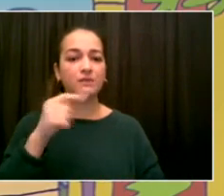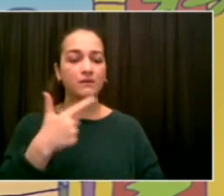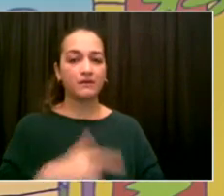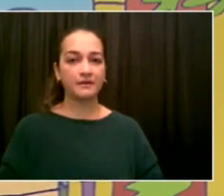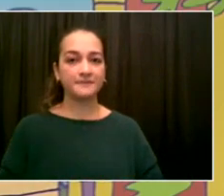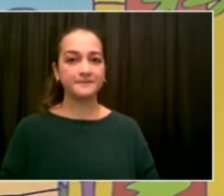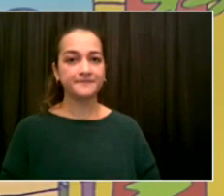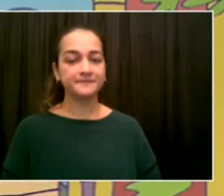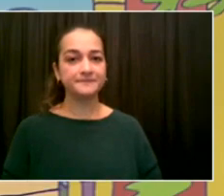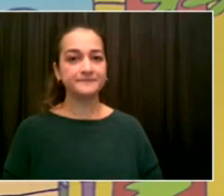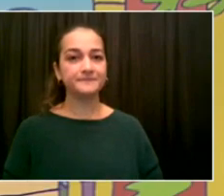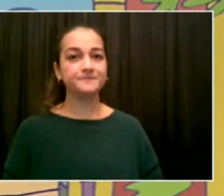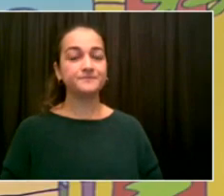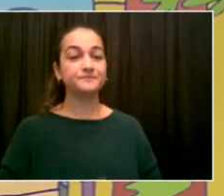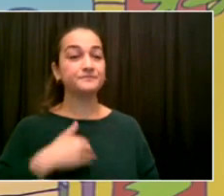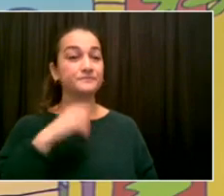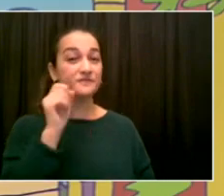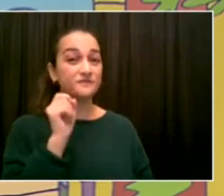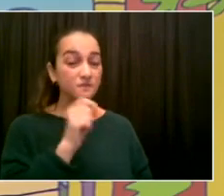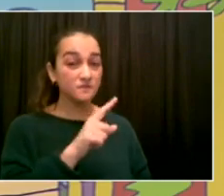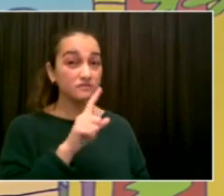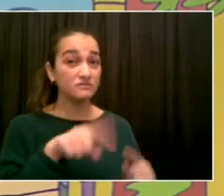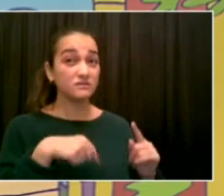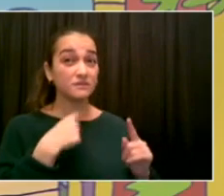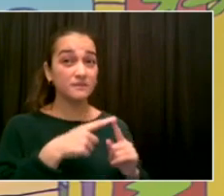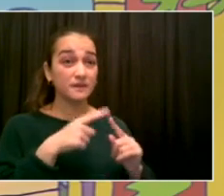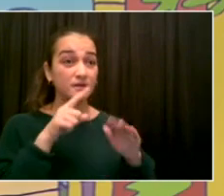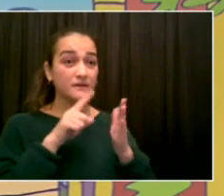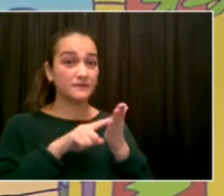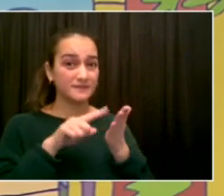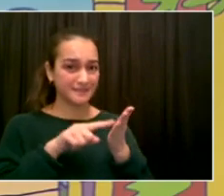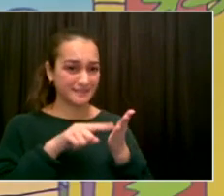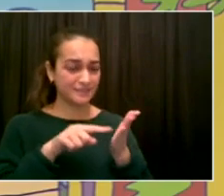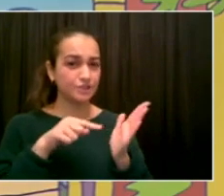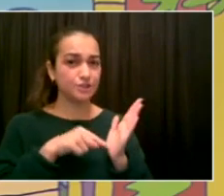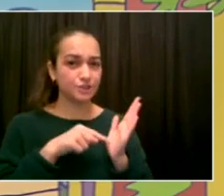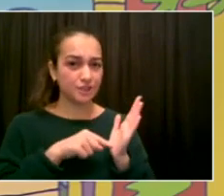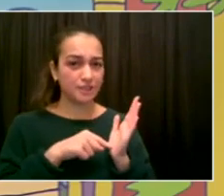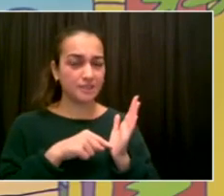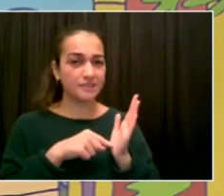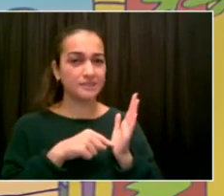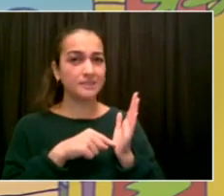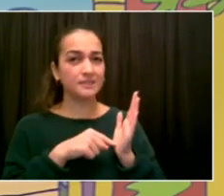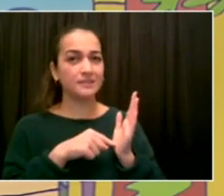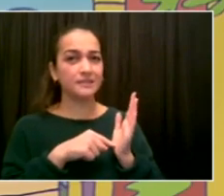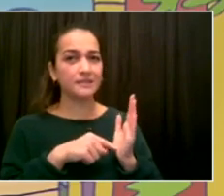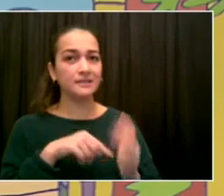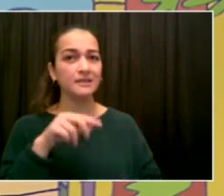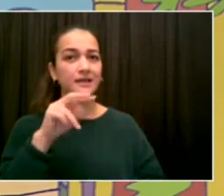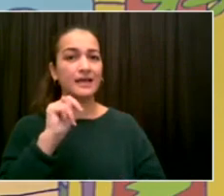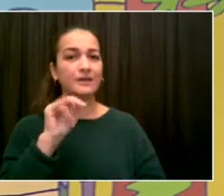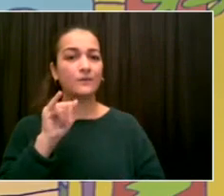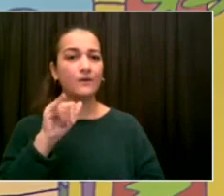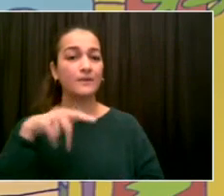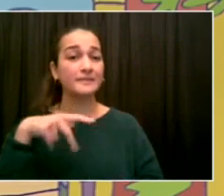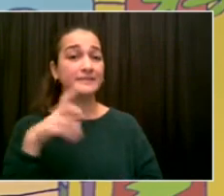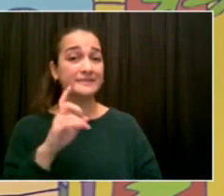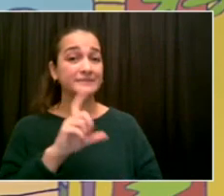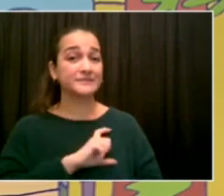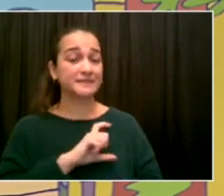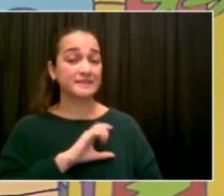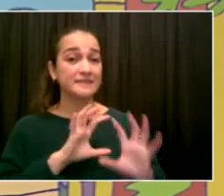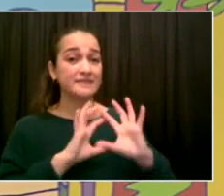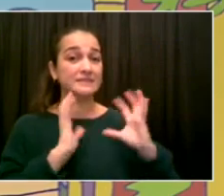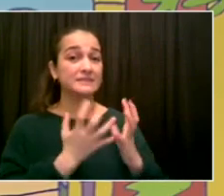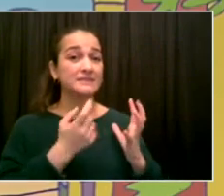we published last week on the NYPD's handling of 311 complaints about illegal parking, chronically reckless driving, and abandoned vehicles